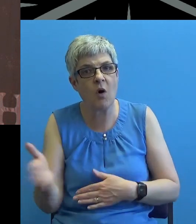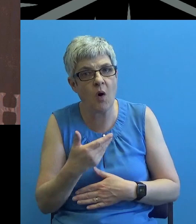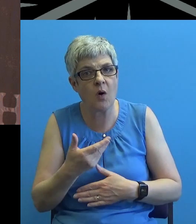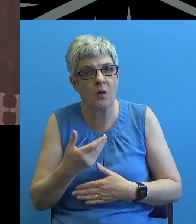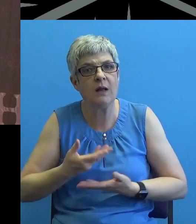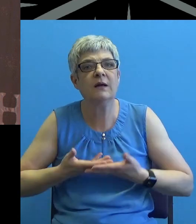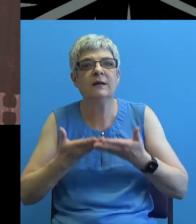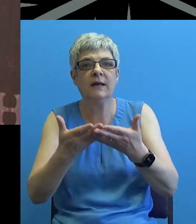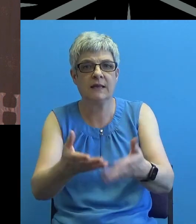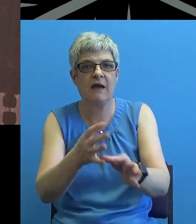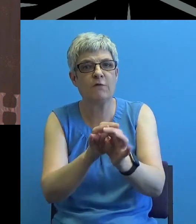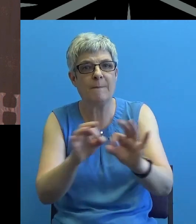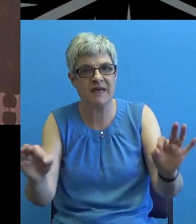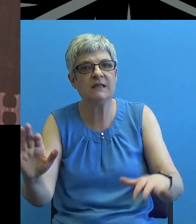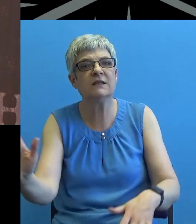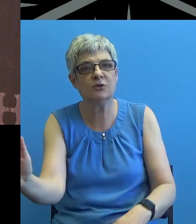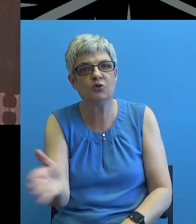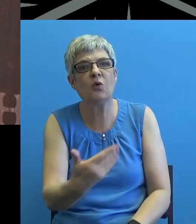to all.